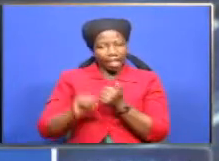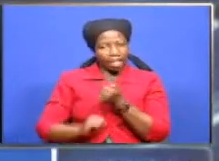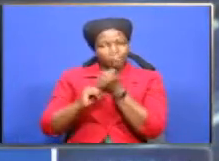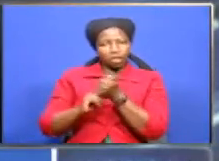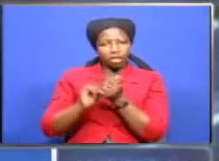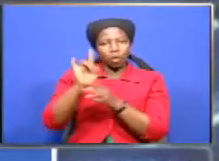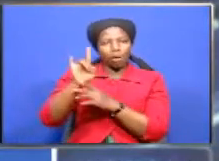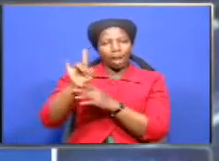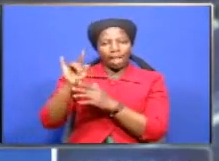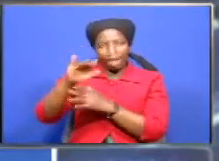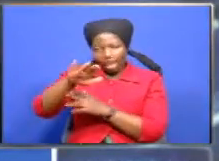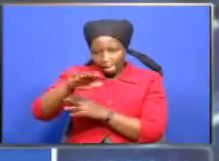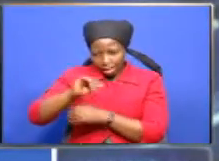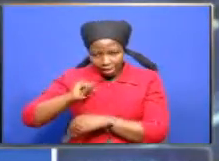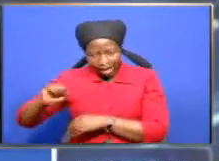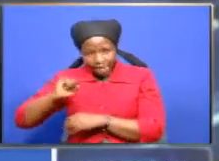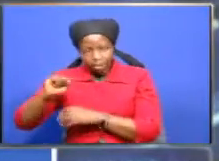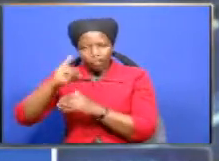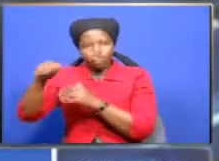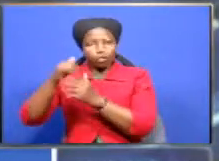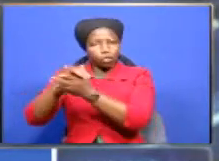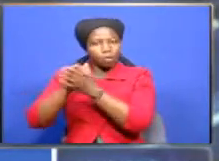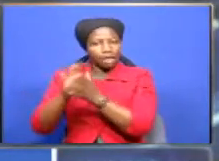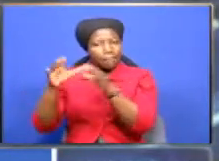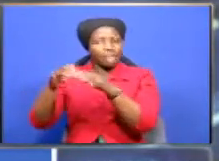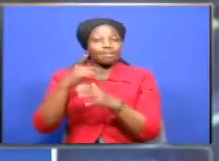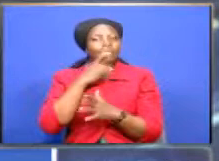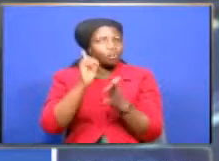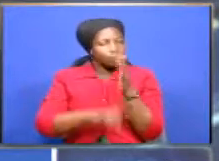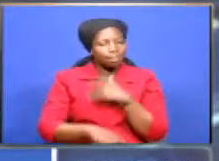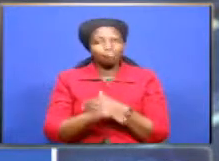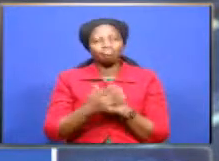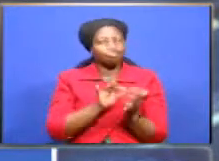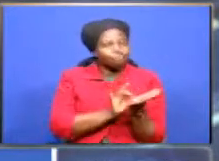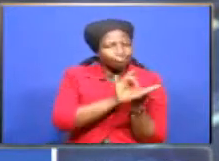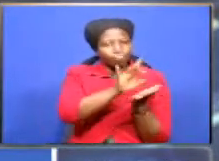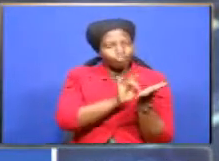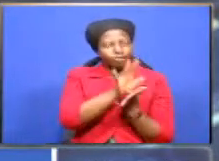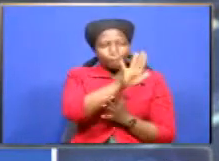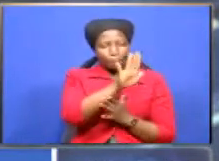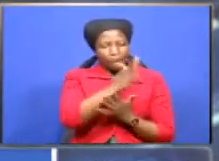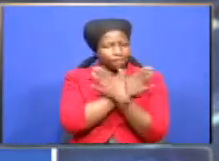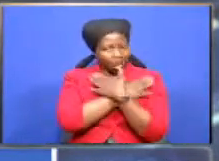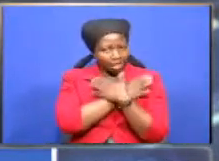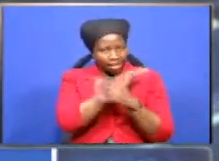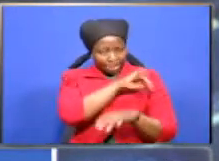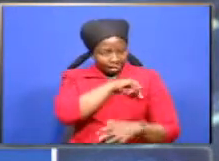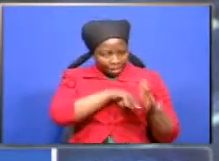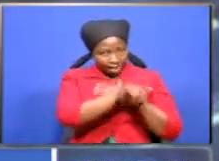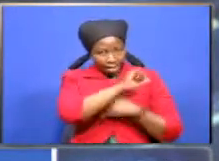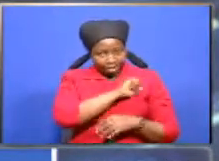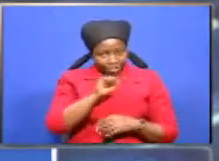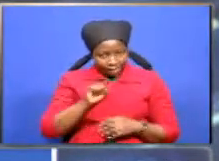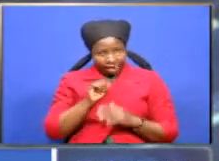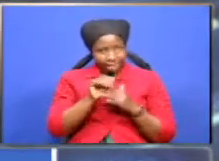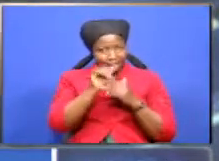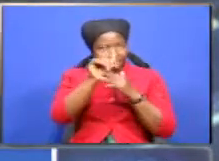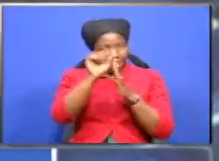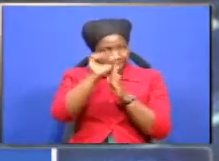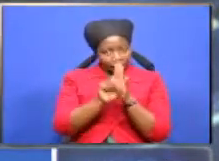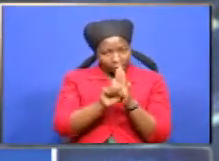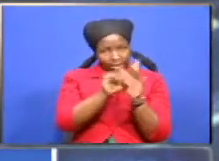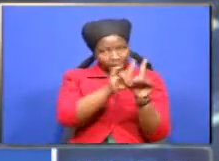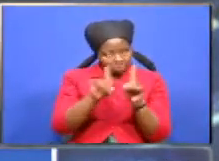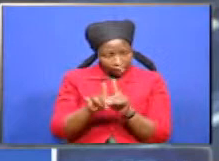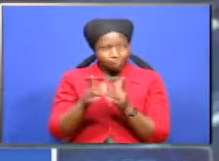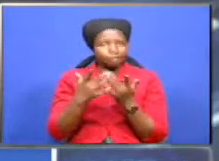faction of the Jubilee Party now claims that the ouster of their colleagues in the Senate leadership and the mooted censure of some MPs